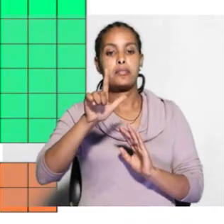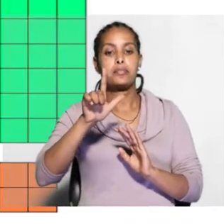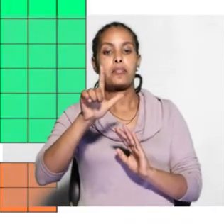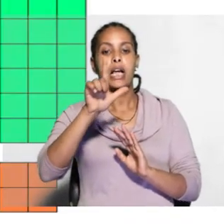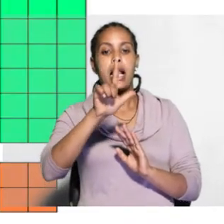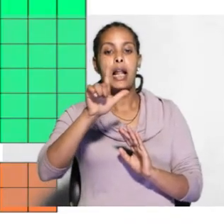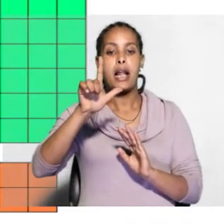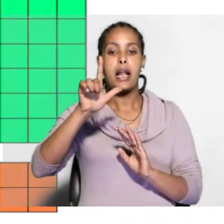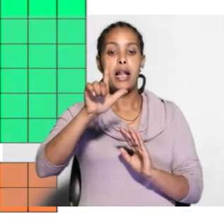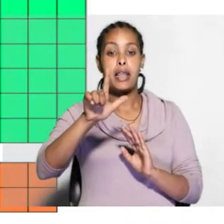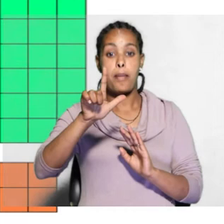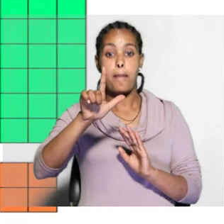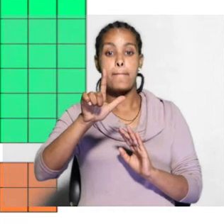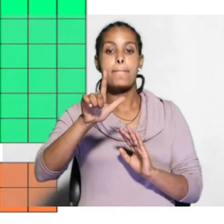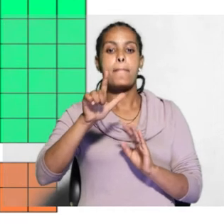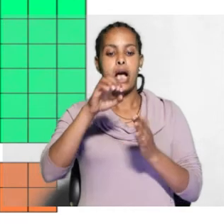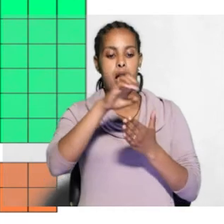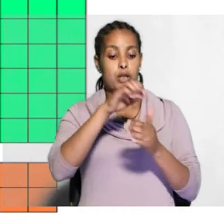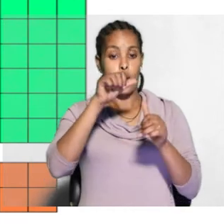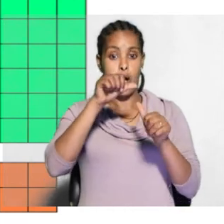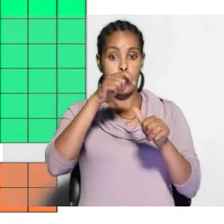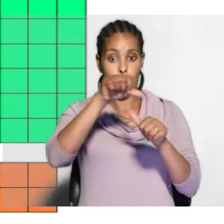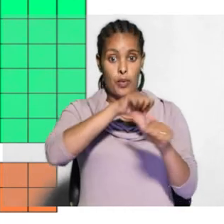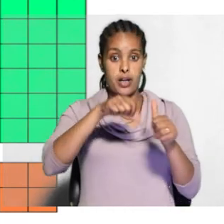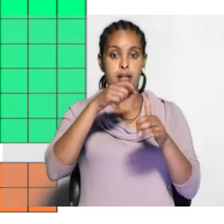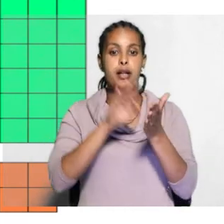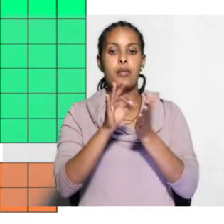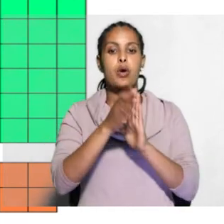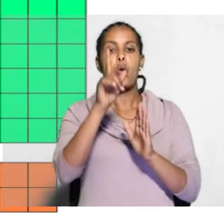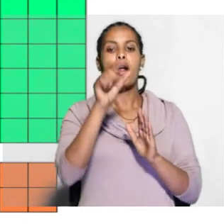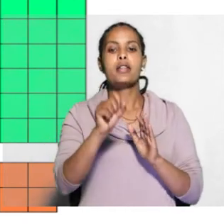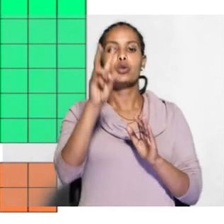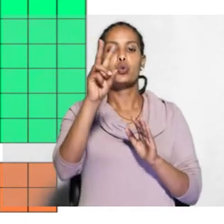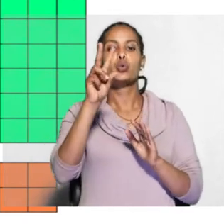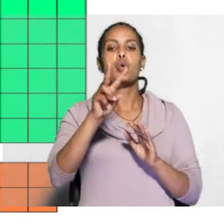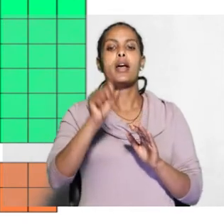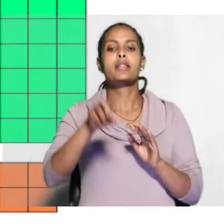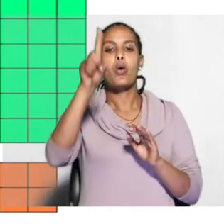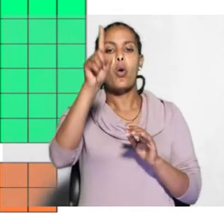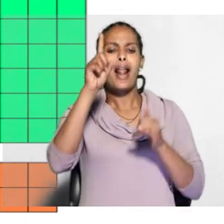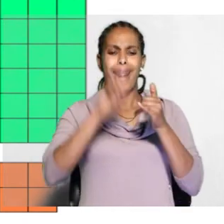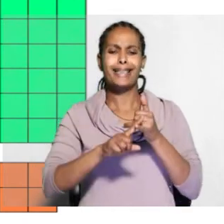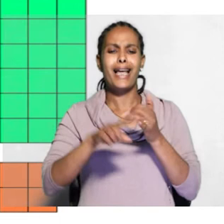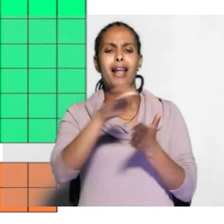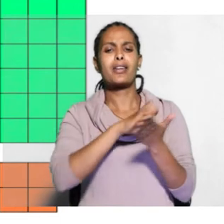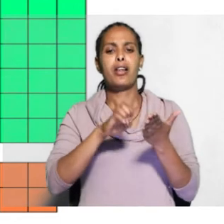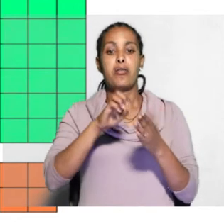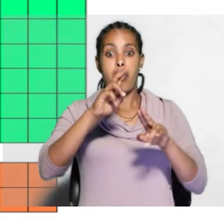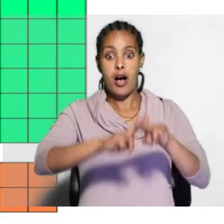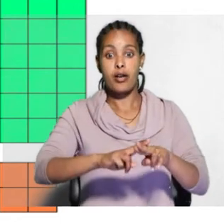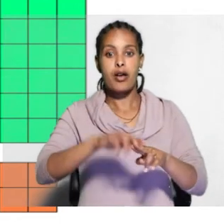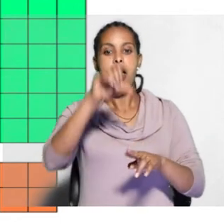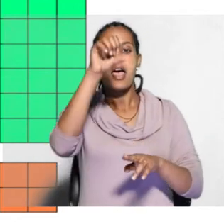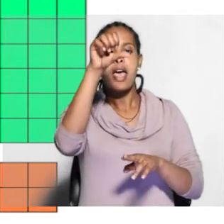See, lithium with atomic number 3. It's electronic configuration 1s2, 2s1. Its last electron fall onto